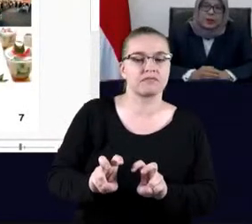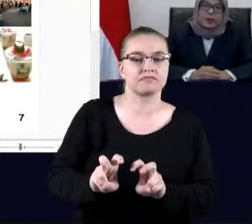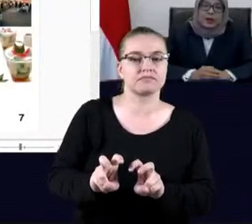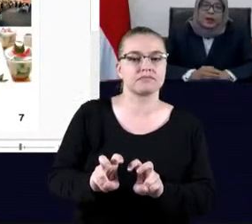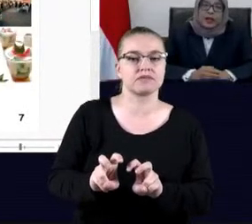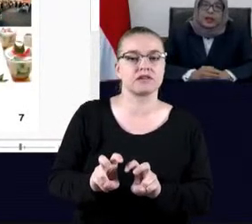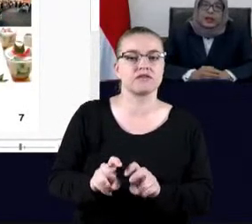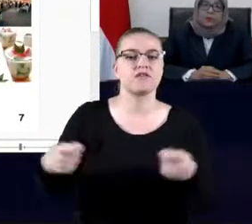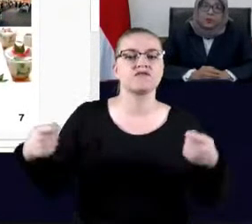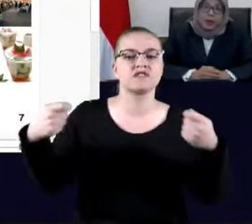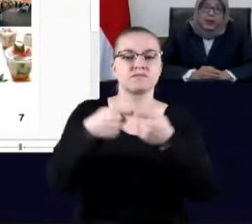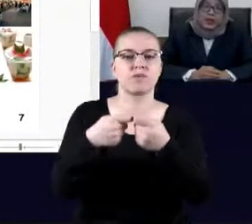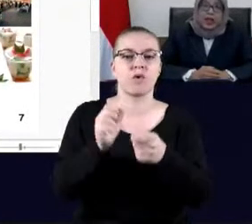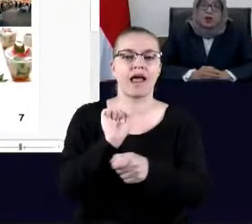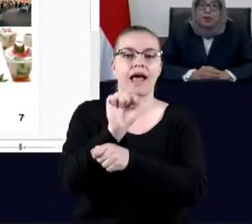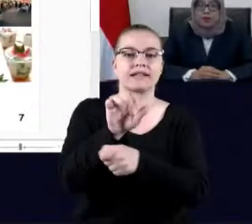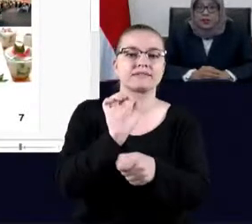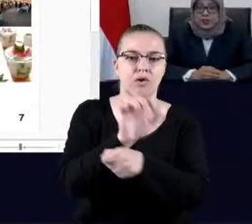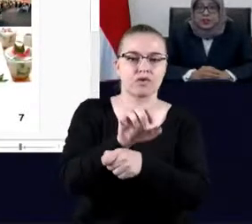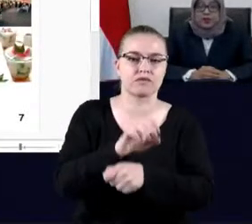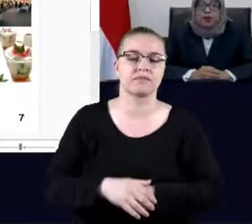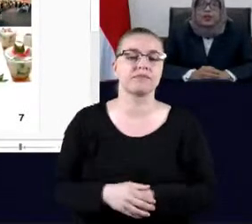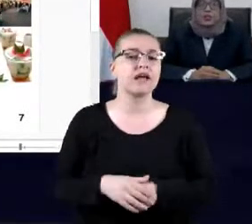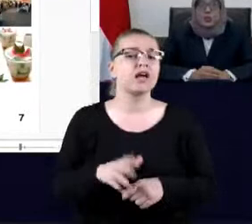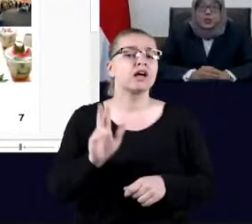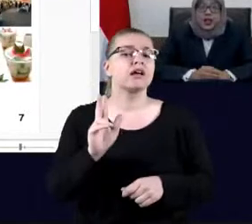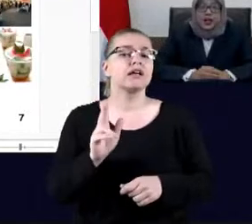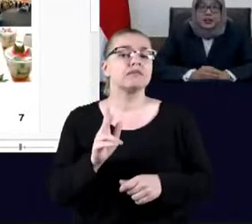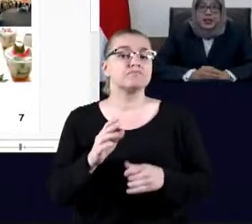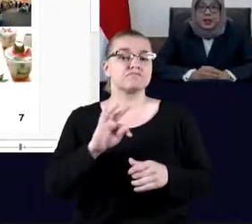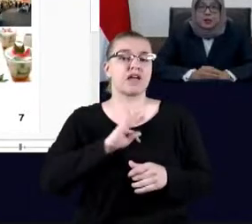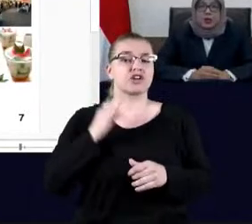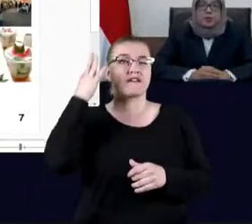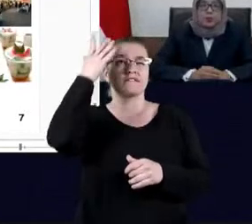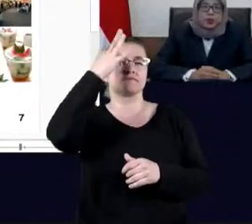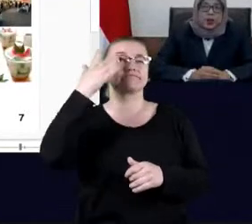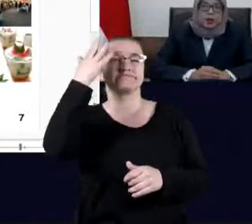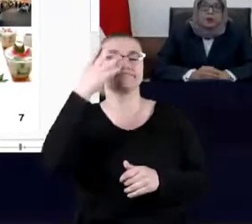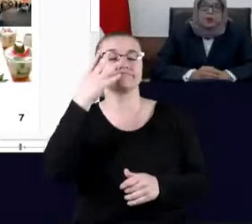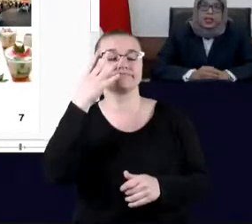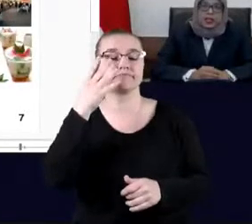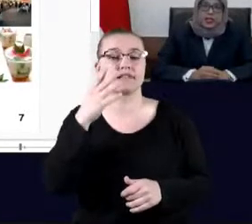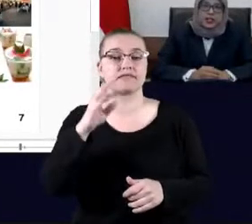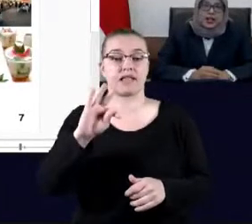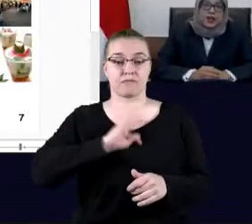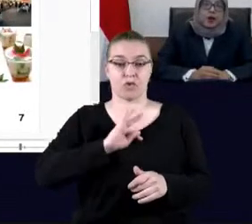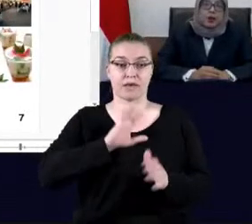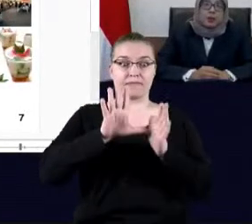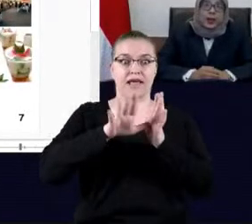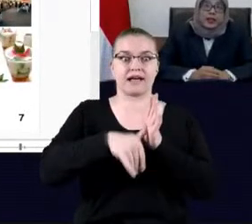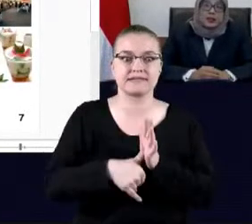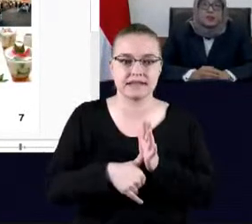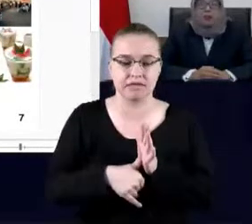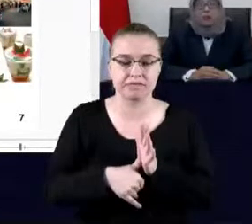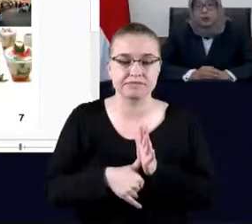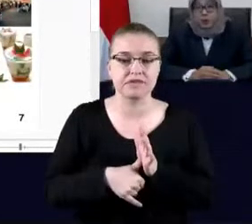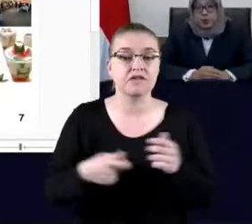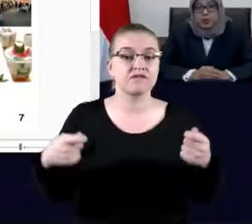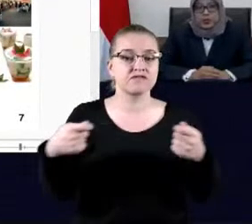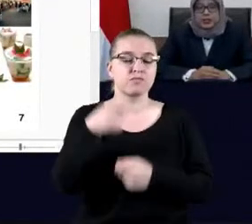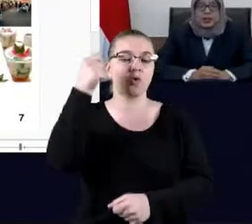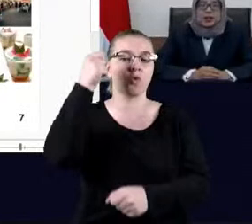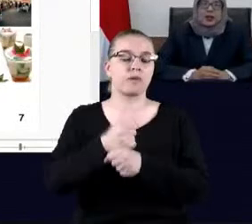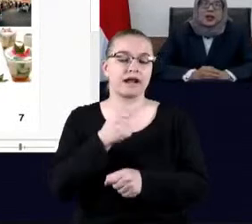commodities. In implementing our vision for a new Jakarta, we put collaboration as our main